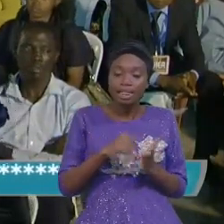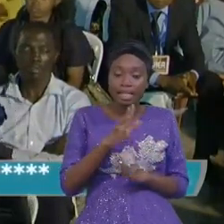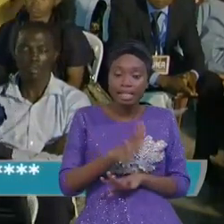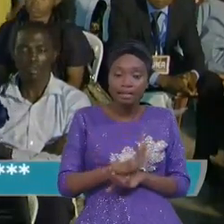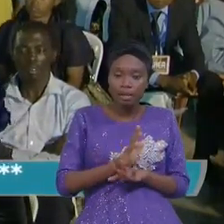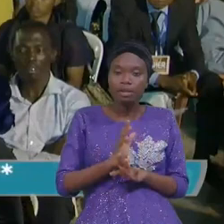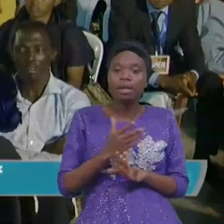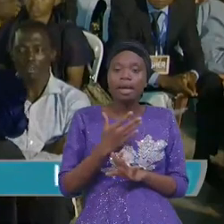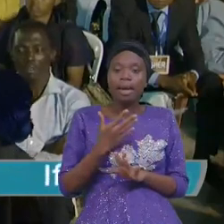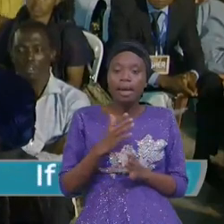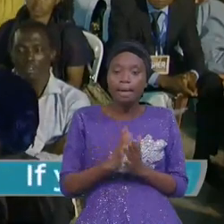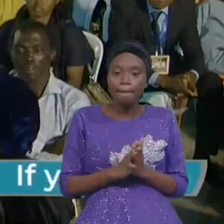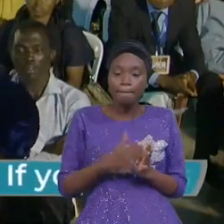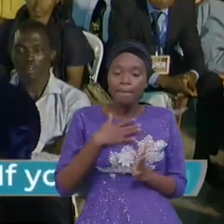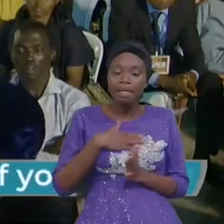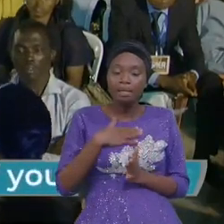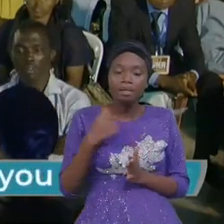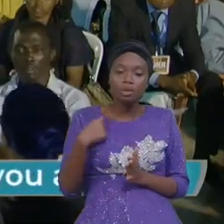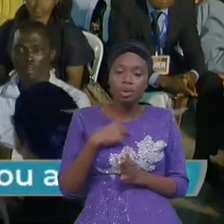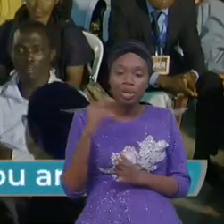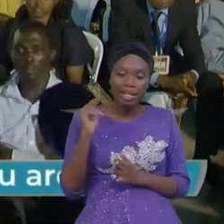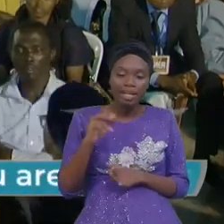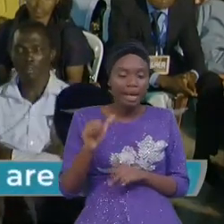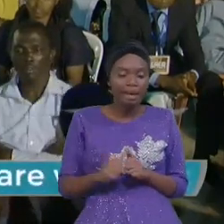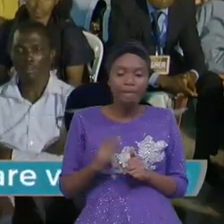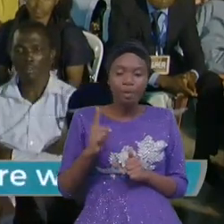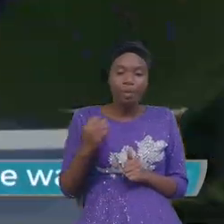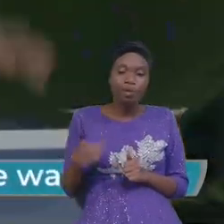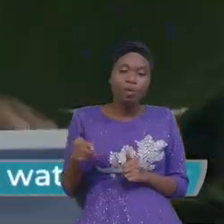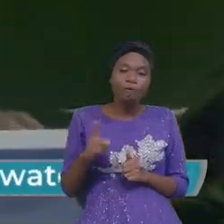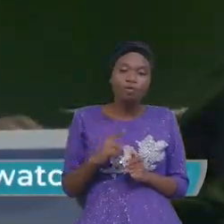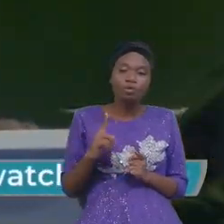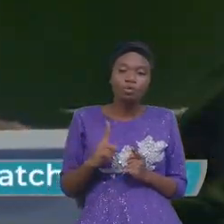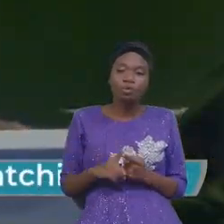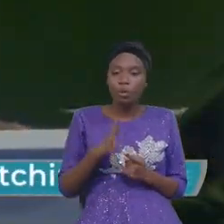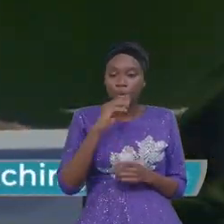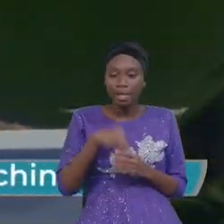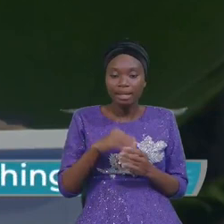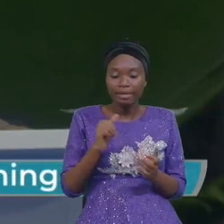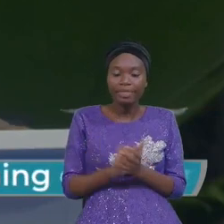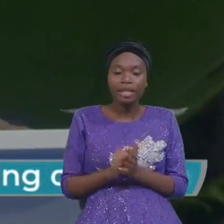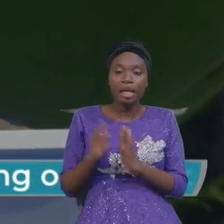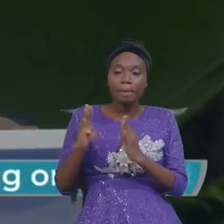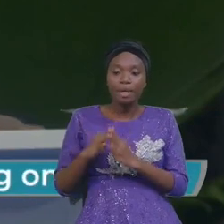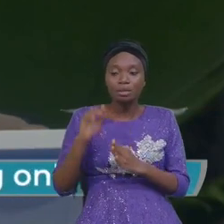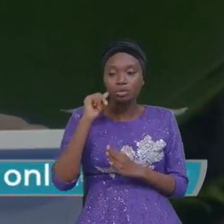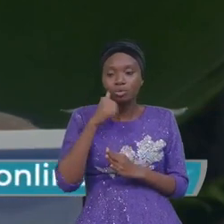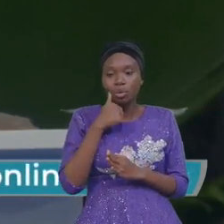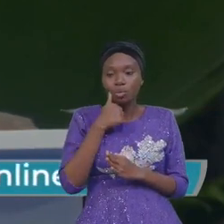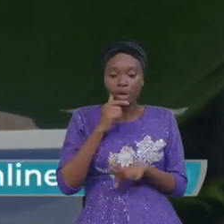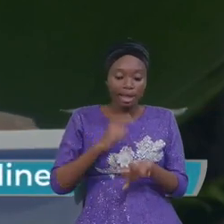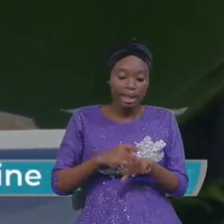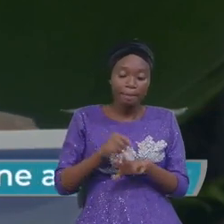please, we'll need every one of you to be in that meeting tomorrow, 3